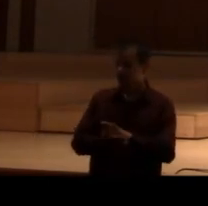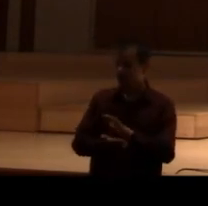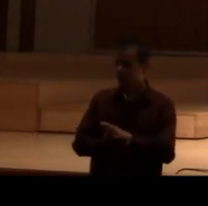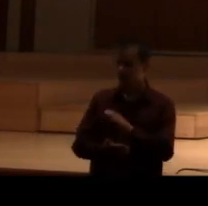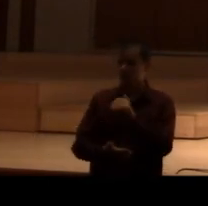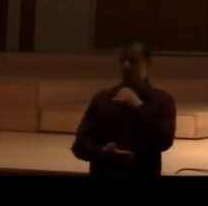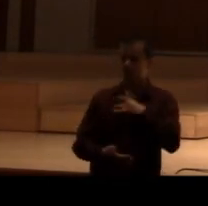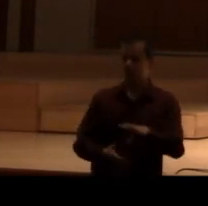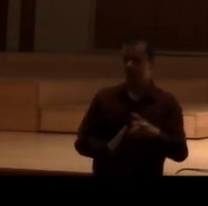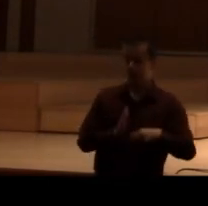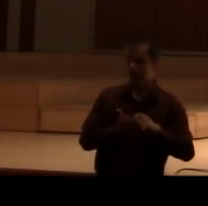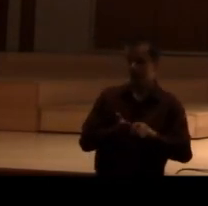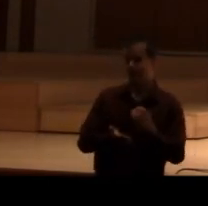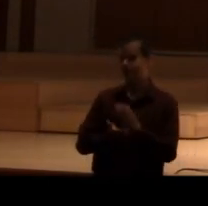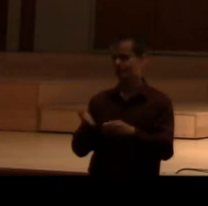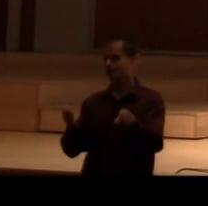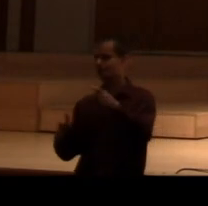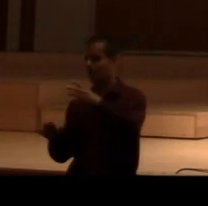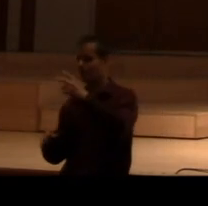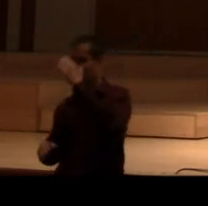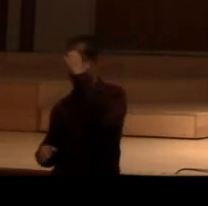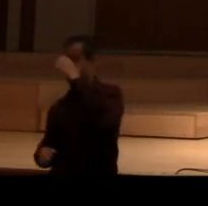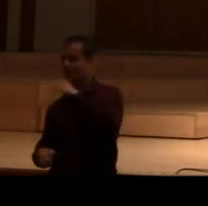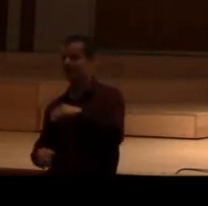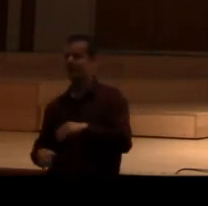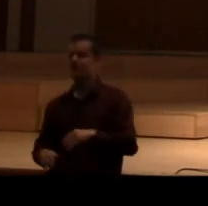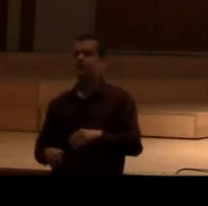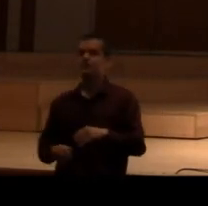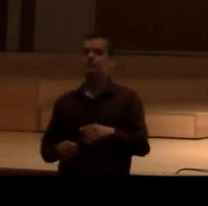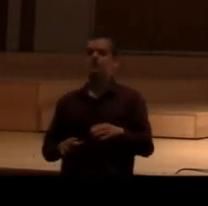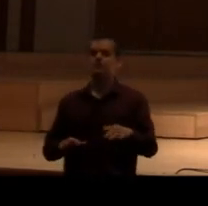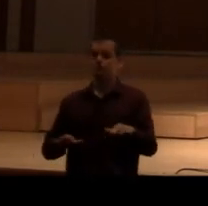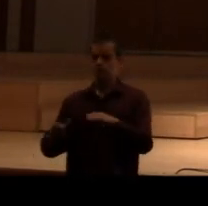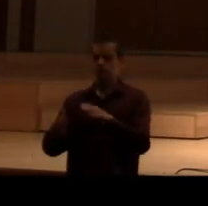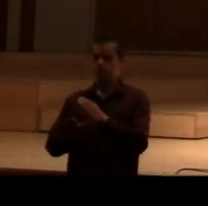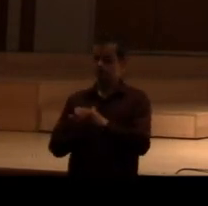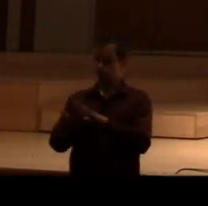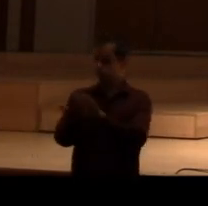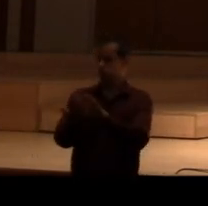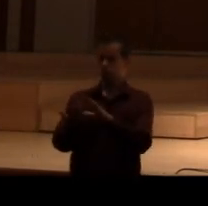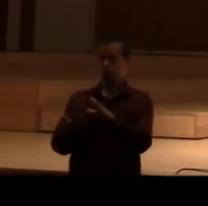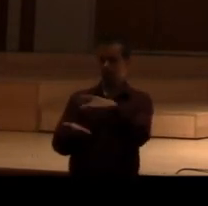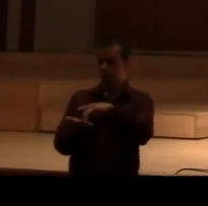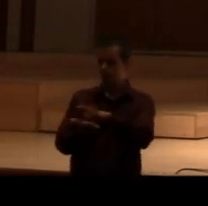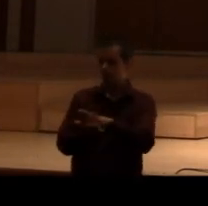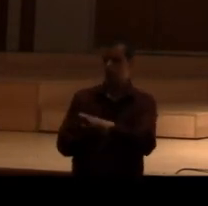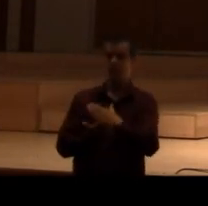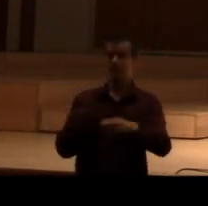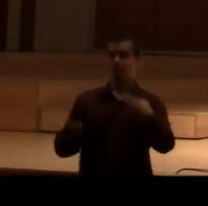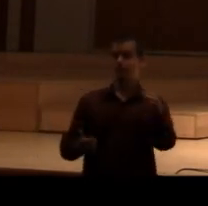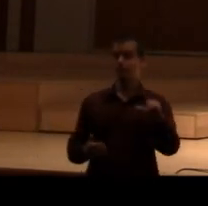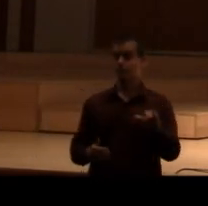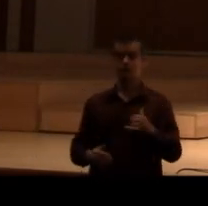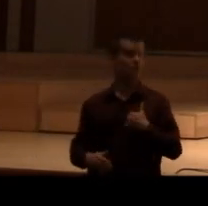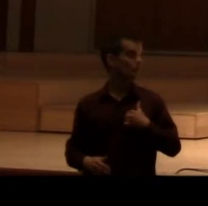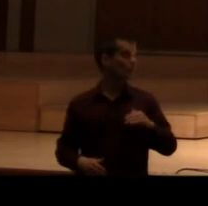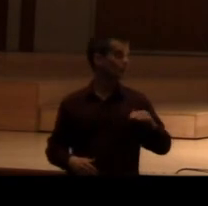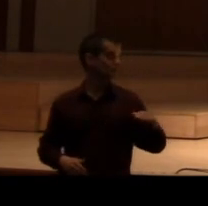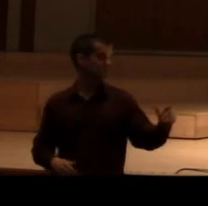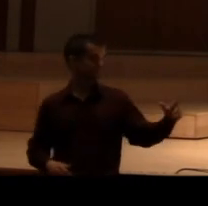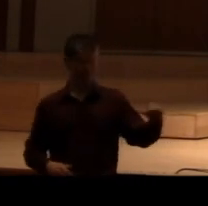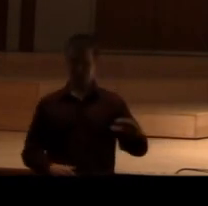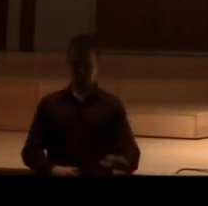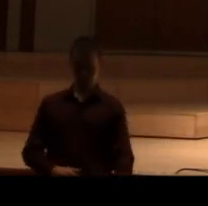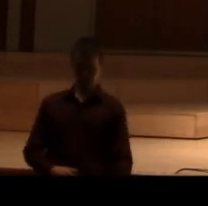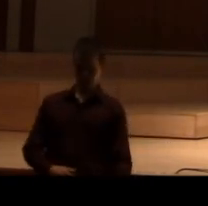of you may have found out. And I was soon facing crowds of middle and even high schoolers. So here I was, about this short, okay, maybe that